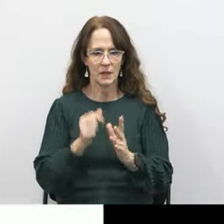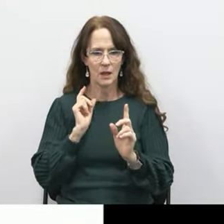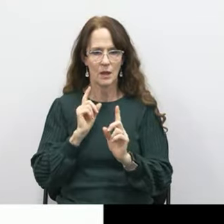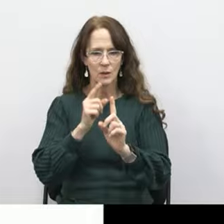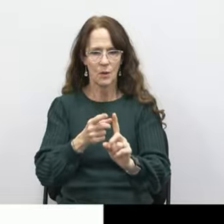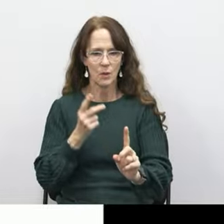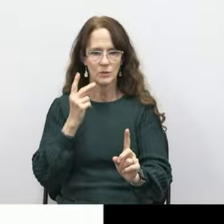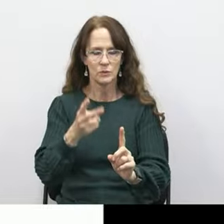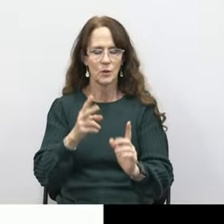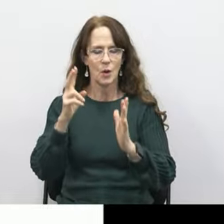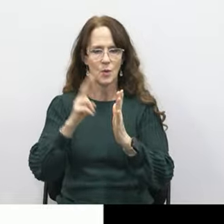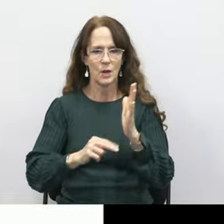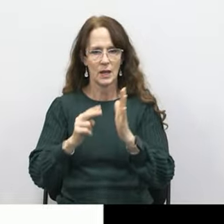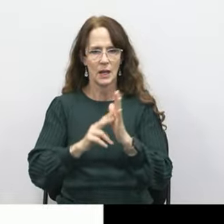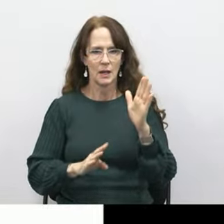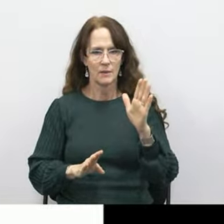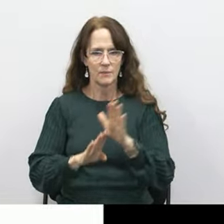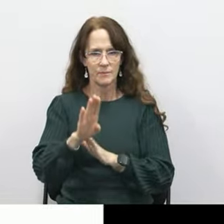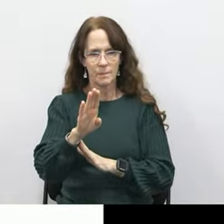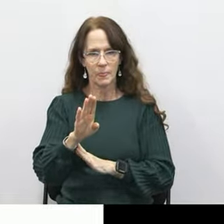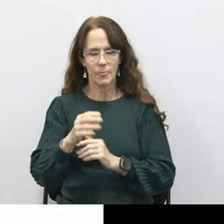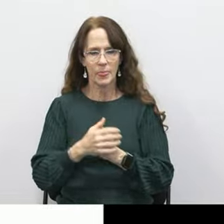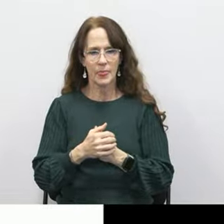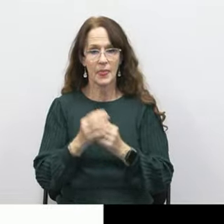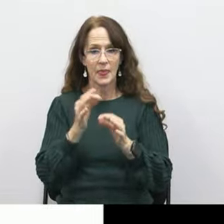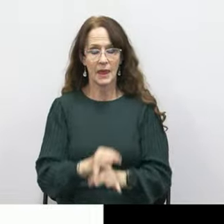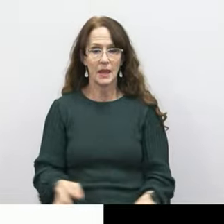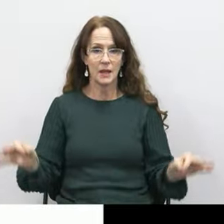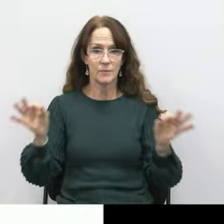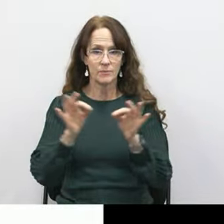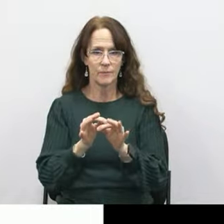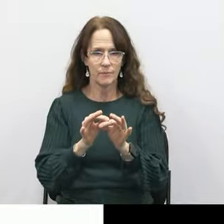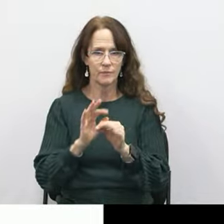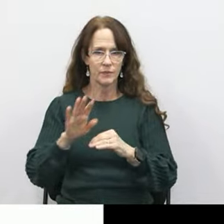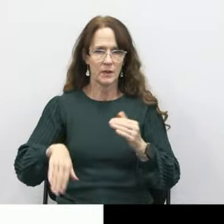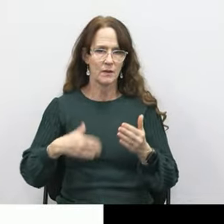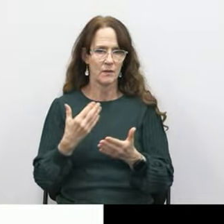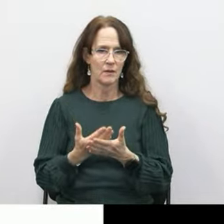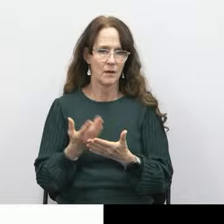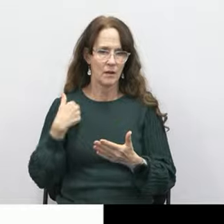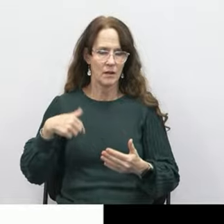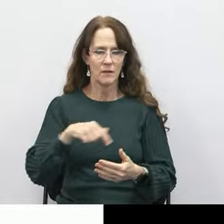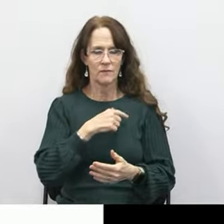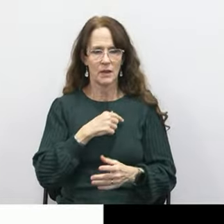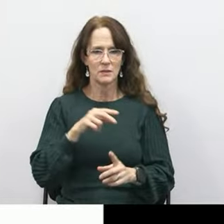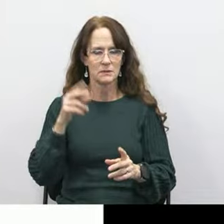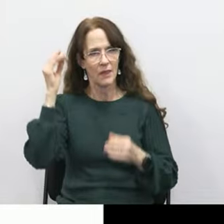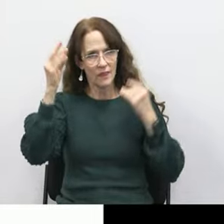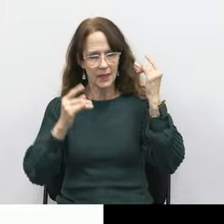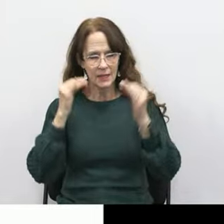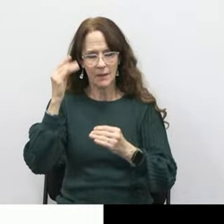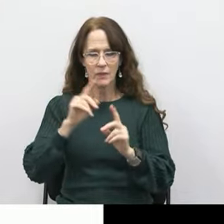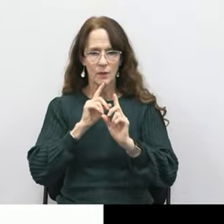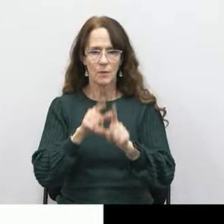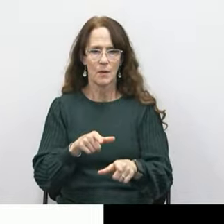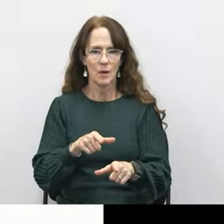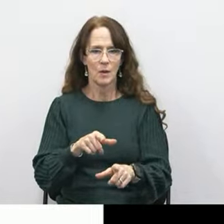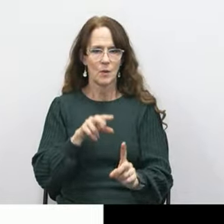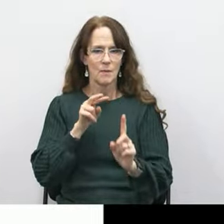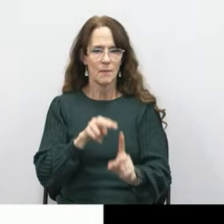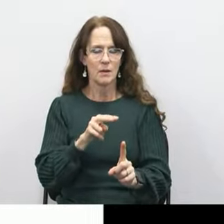reading acceleration. Important for all of us as we think about these monitoring reports. Today we are monitoring